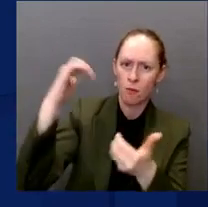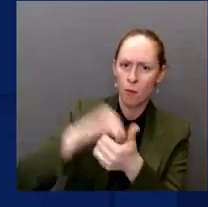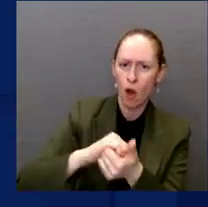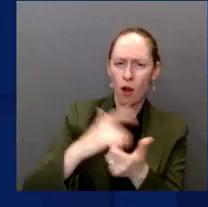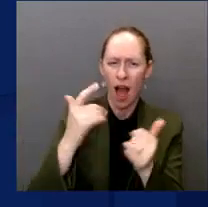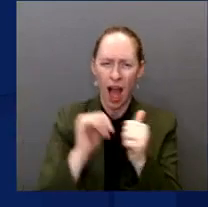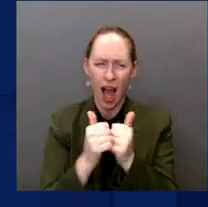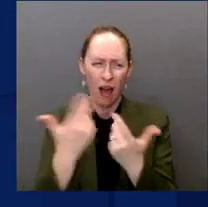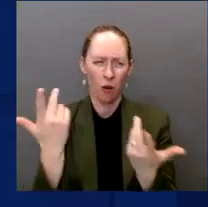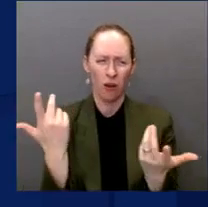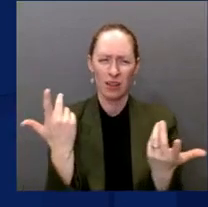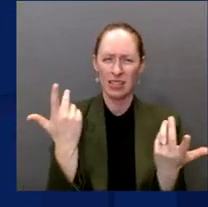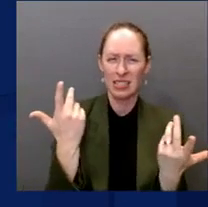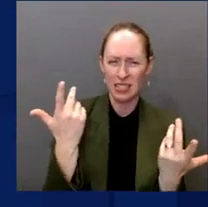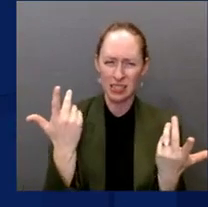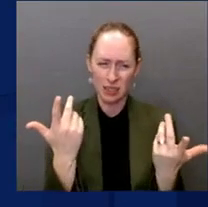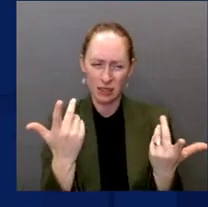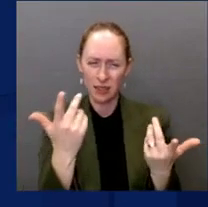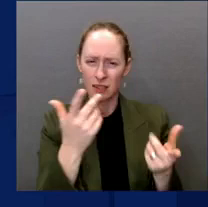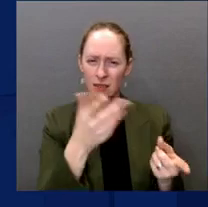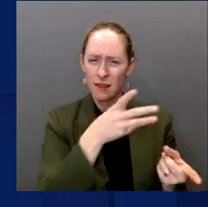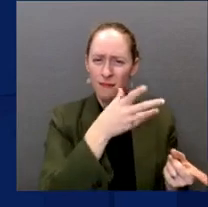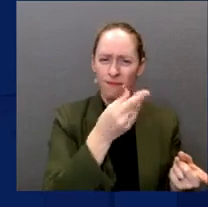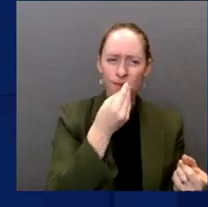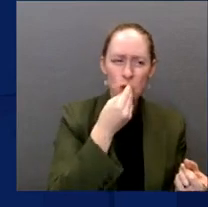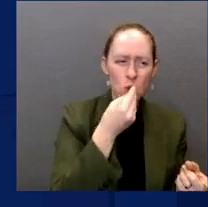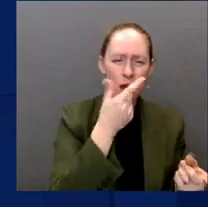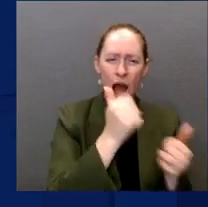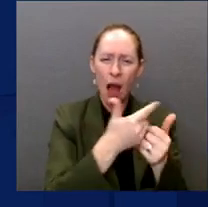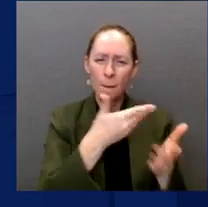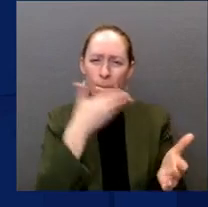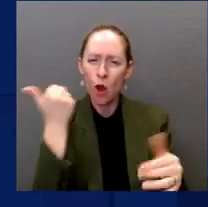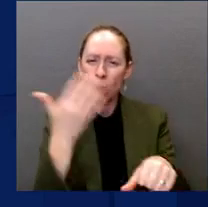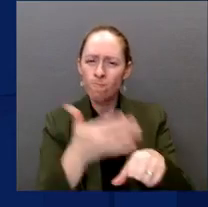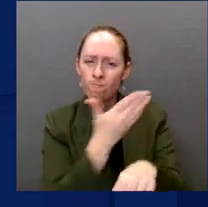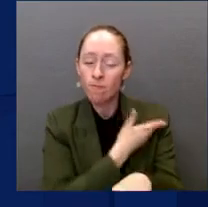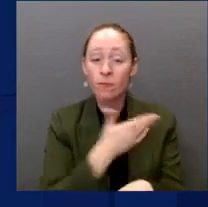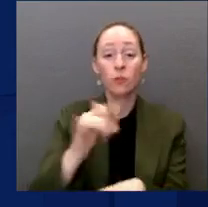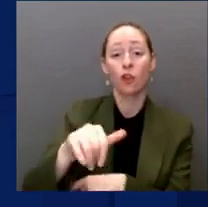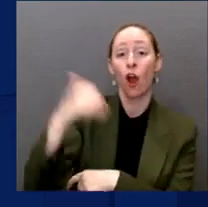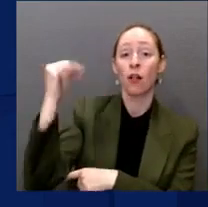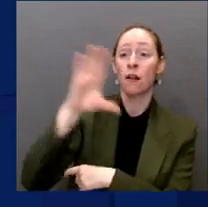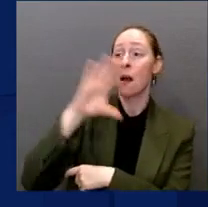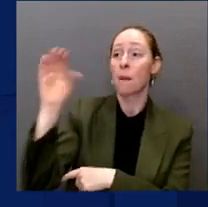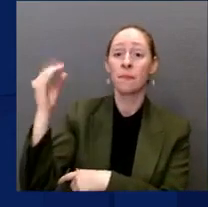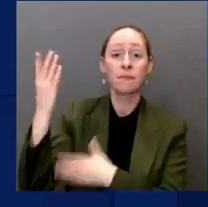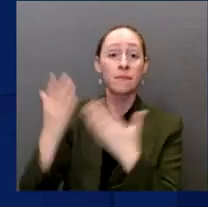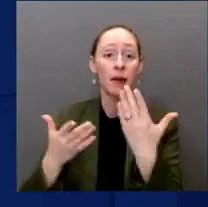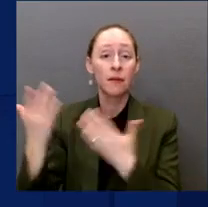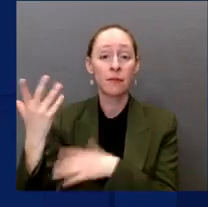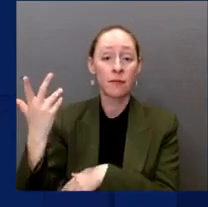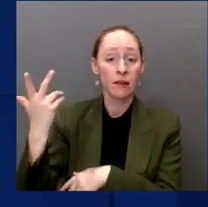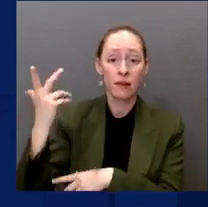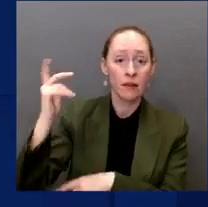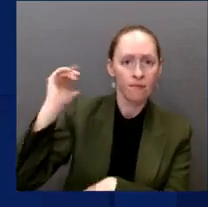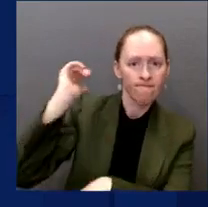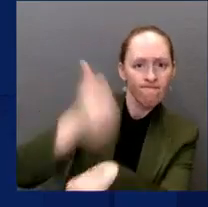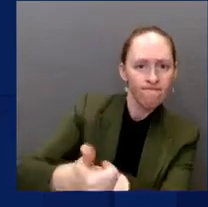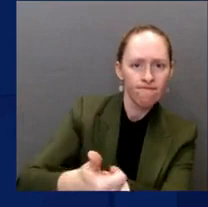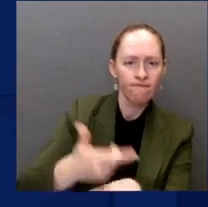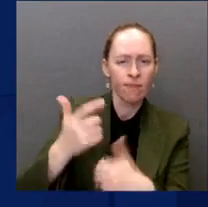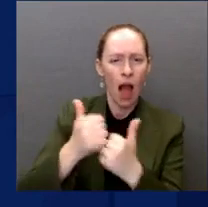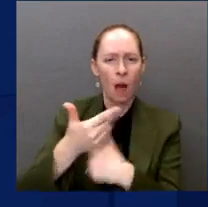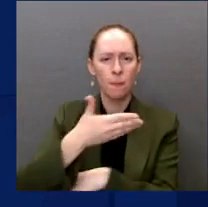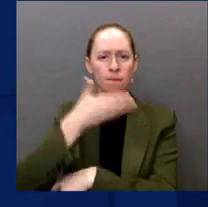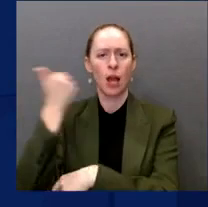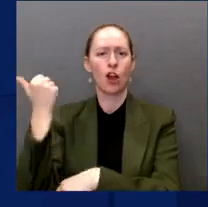proven technologies and startup companies, pioneering new ways for reducing hunger and improving nutrition. Today, we're announcing